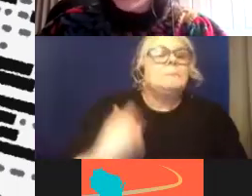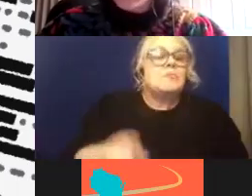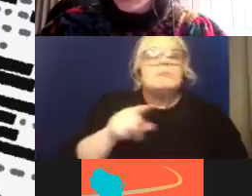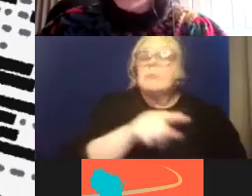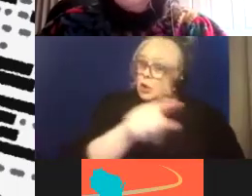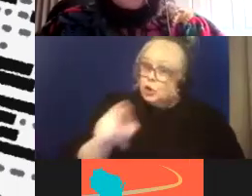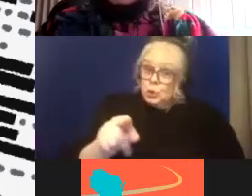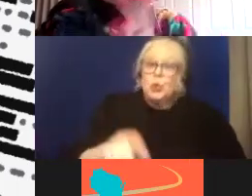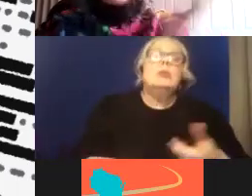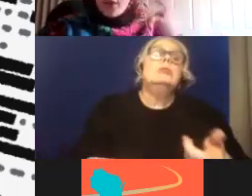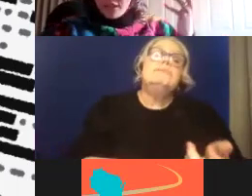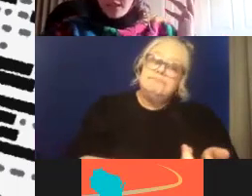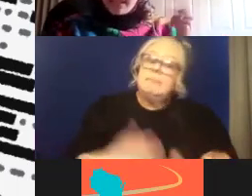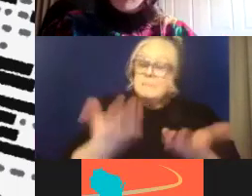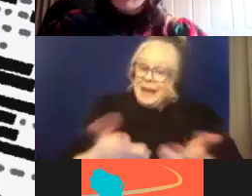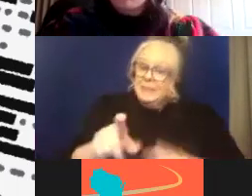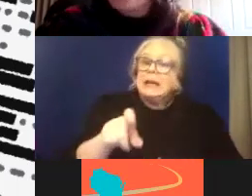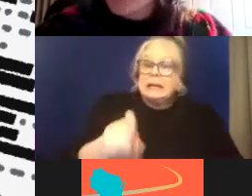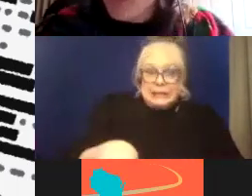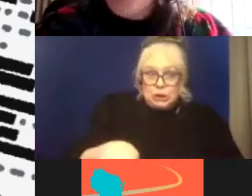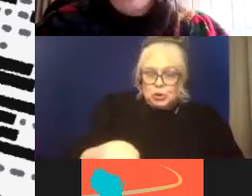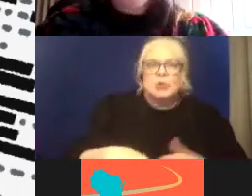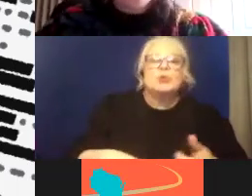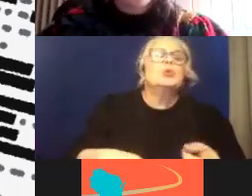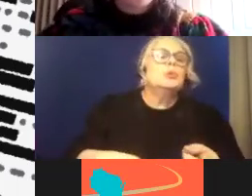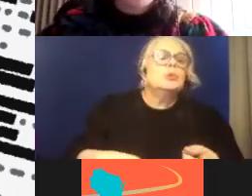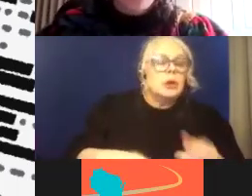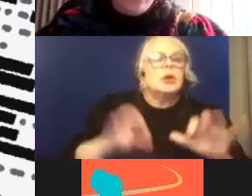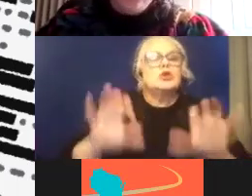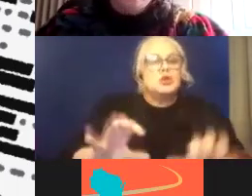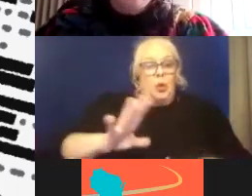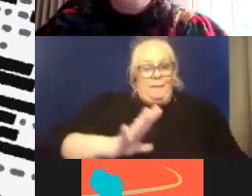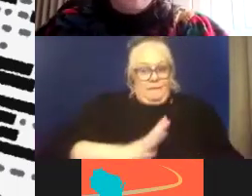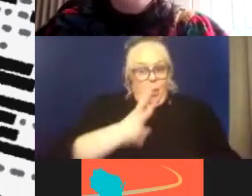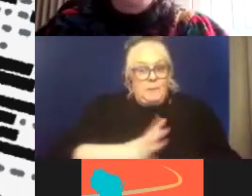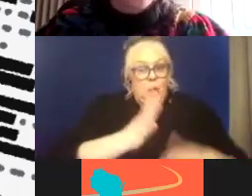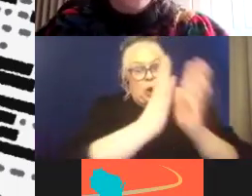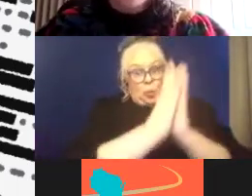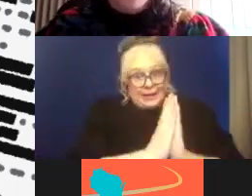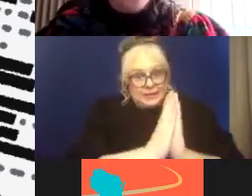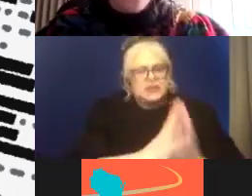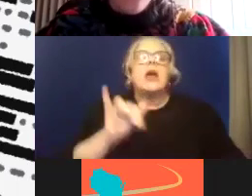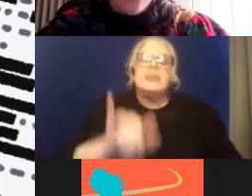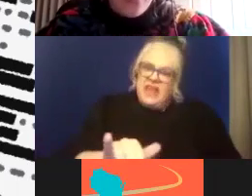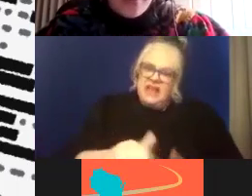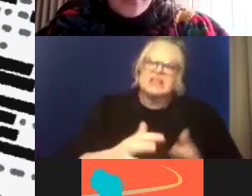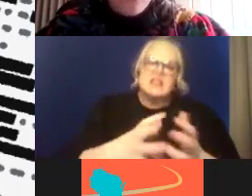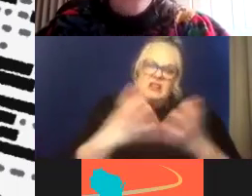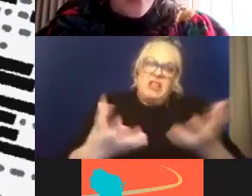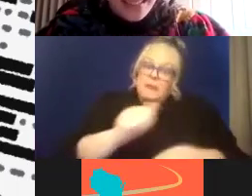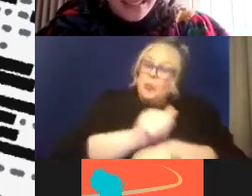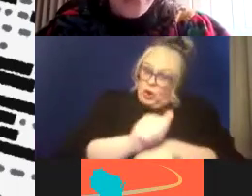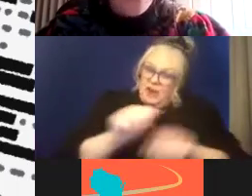as far as collecting evidence. You may or may not need evidence collection for company policy